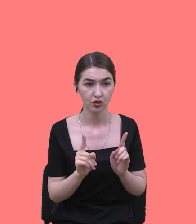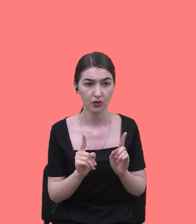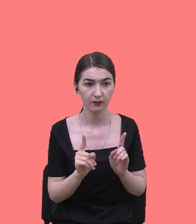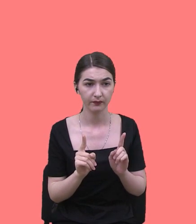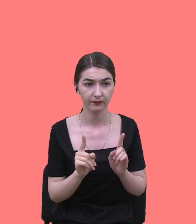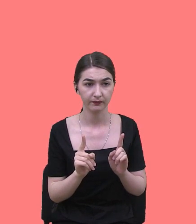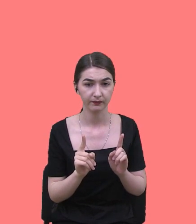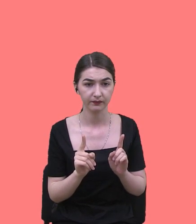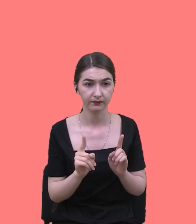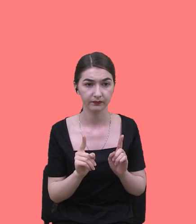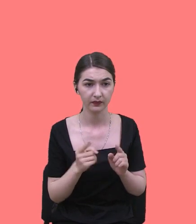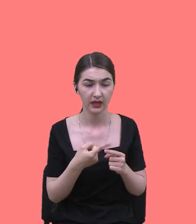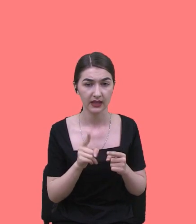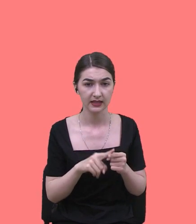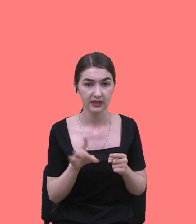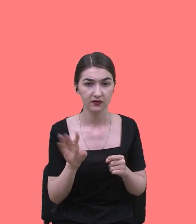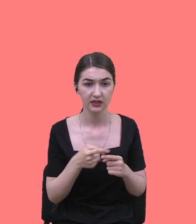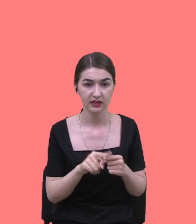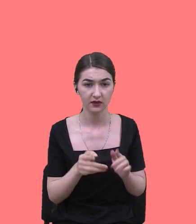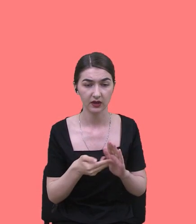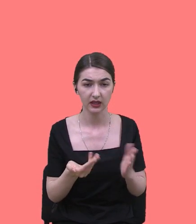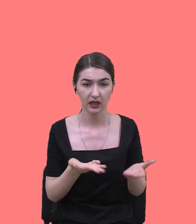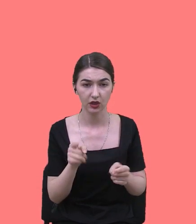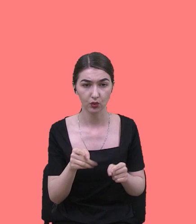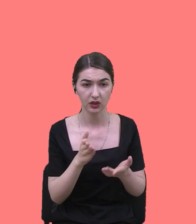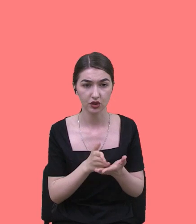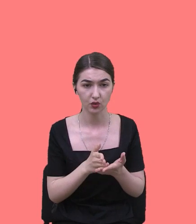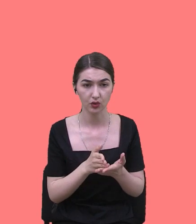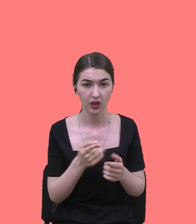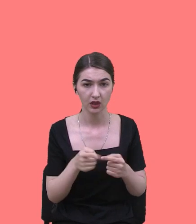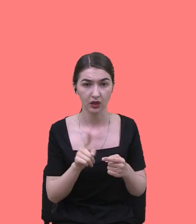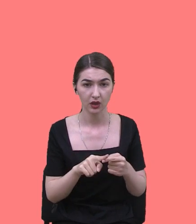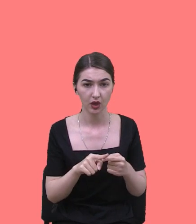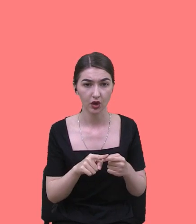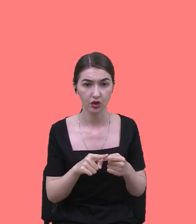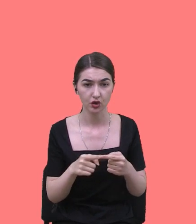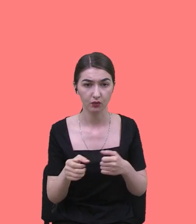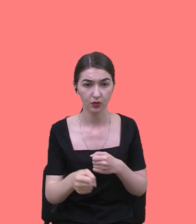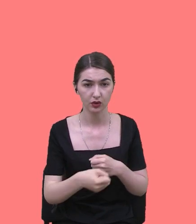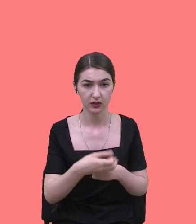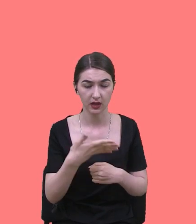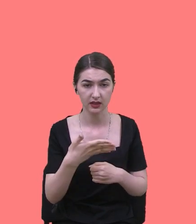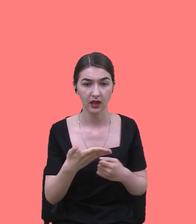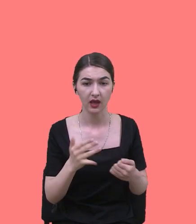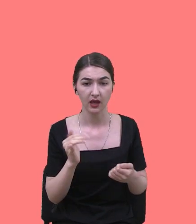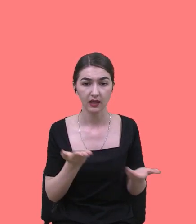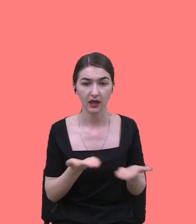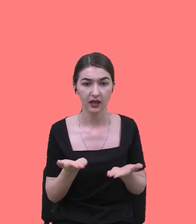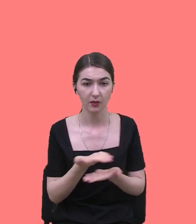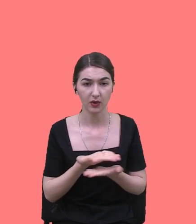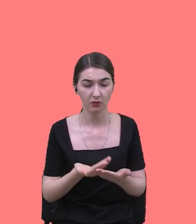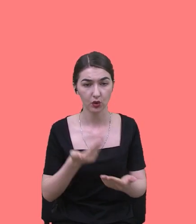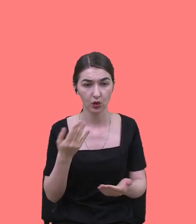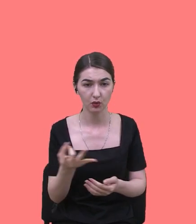these are all the challenges on this slide and on the previous slide that had been discussed last time. And we have